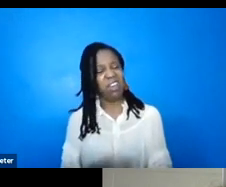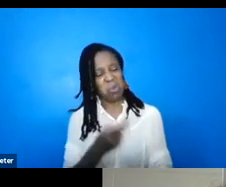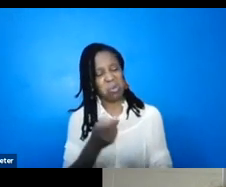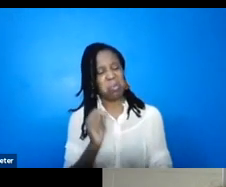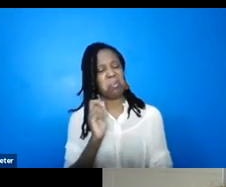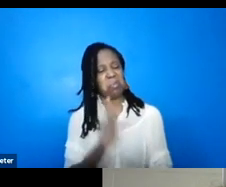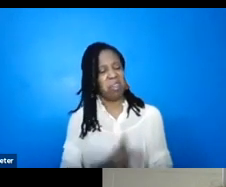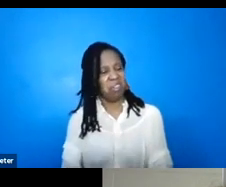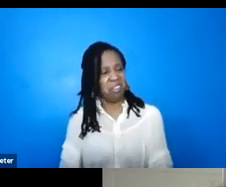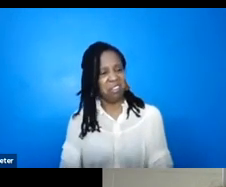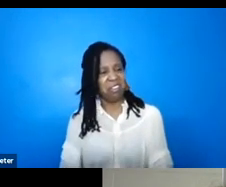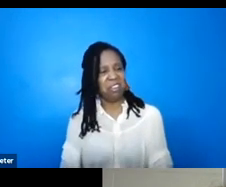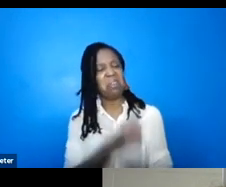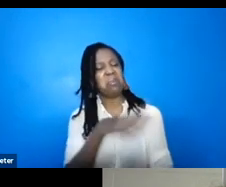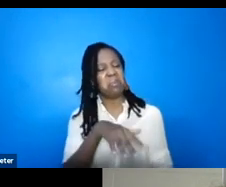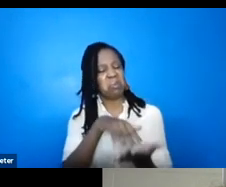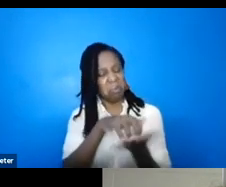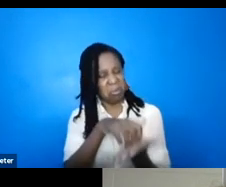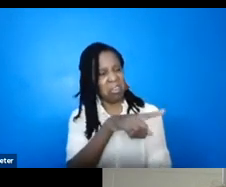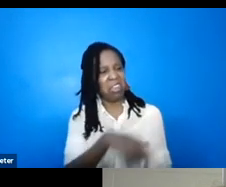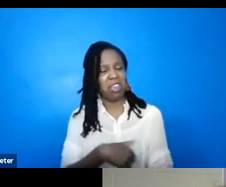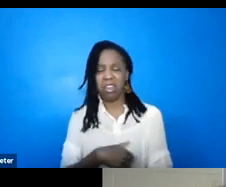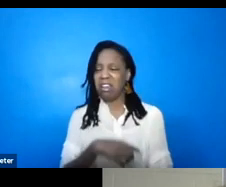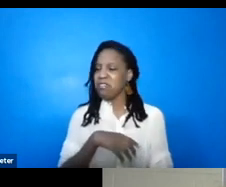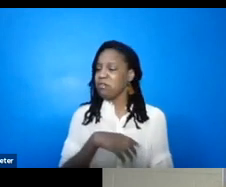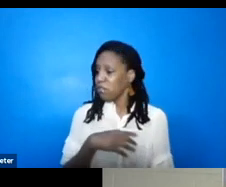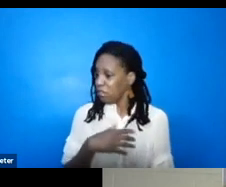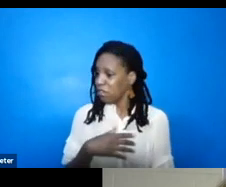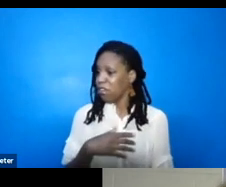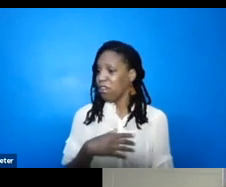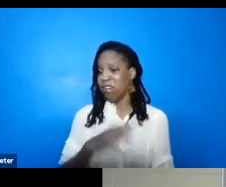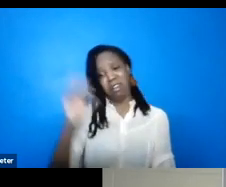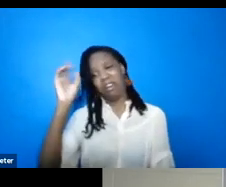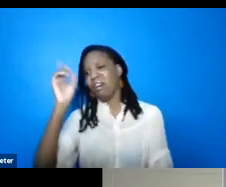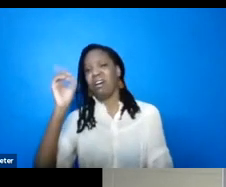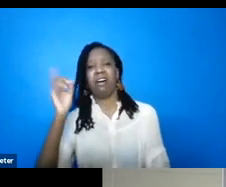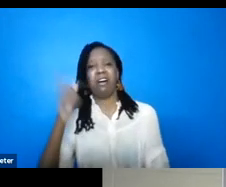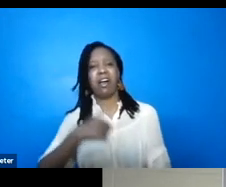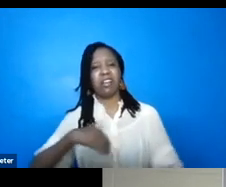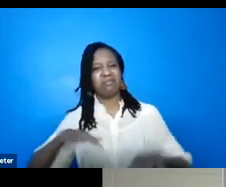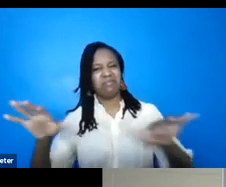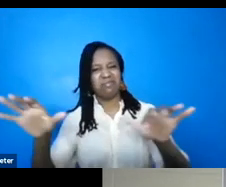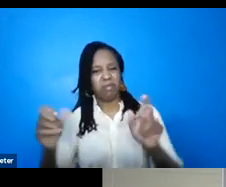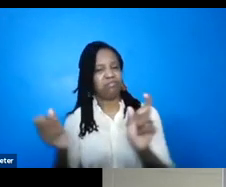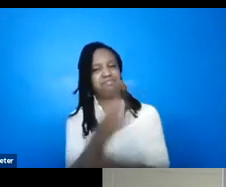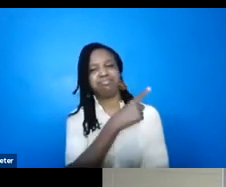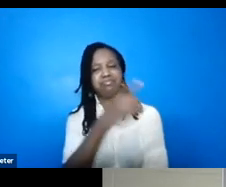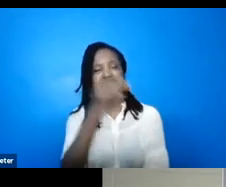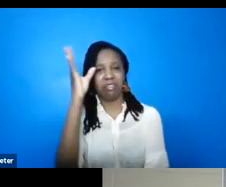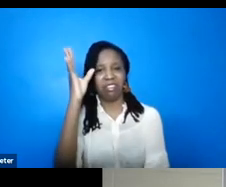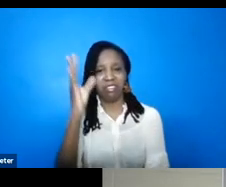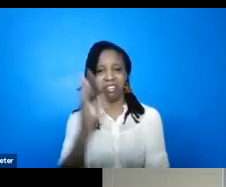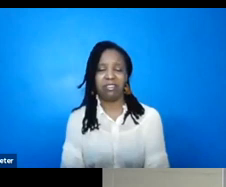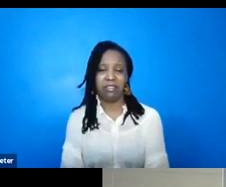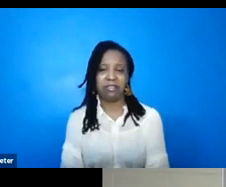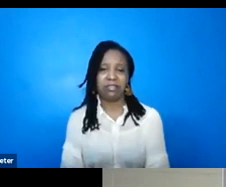So when I started identifying these areas, I then began to build trust. Over a course of time, I built trust with the men inside of the prisons where